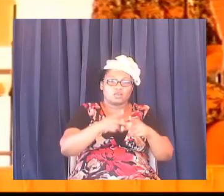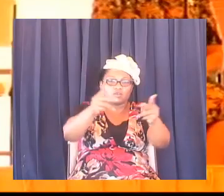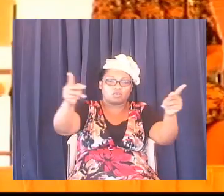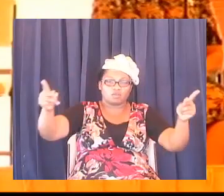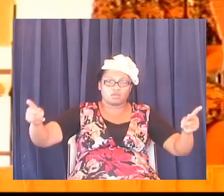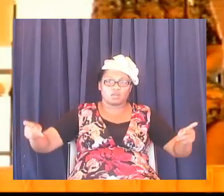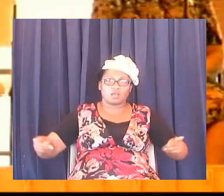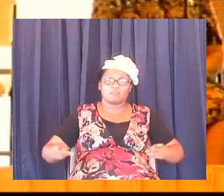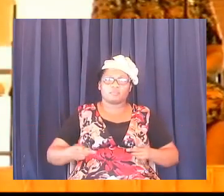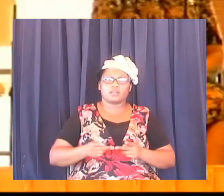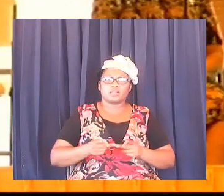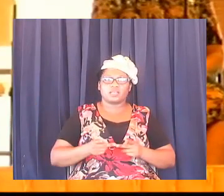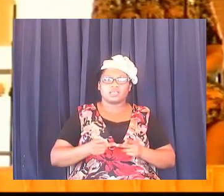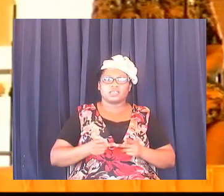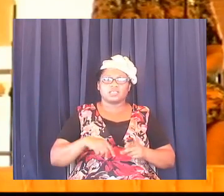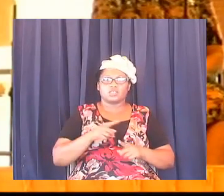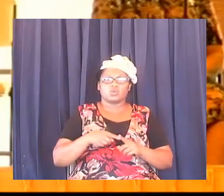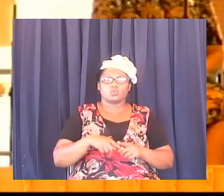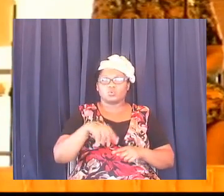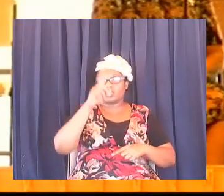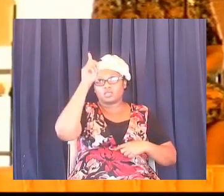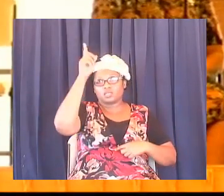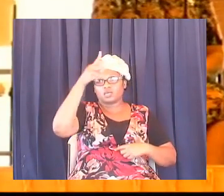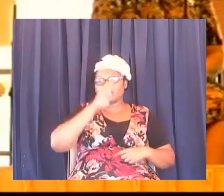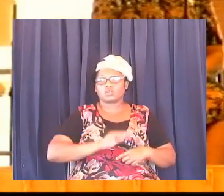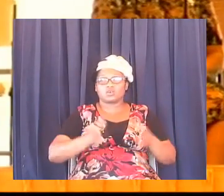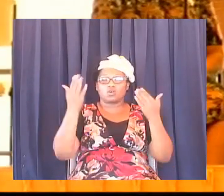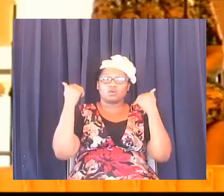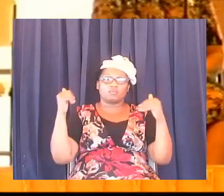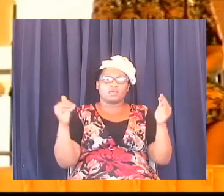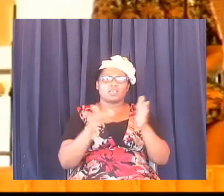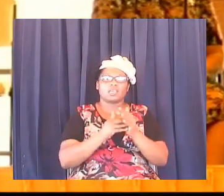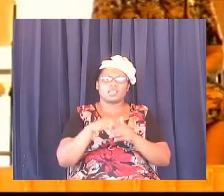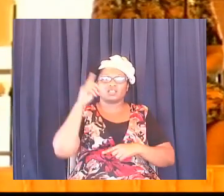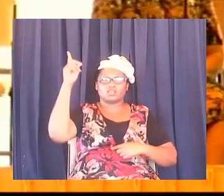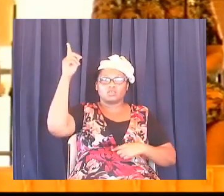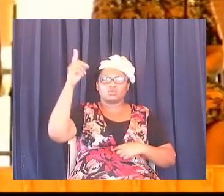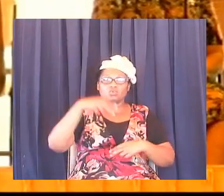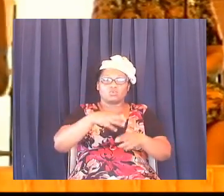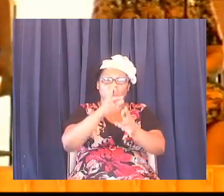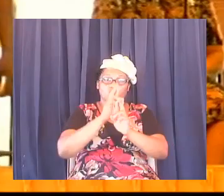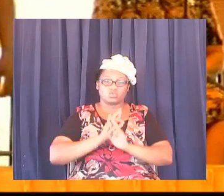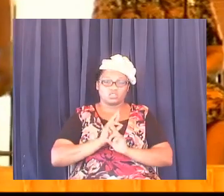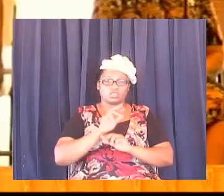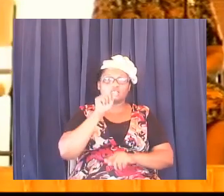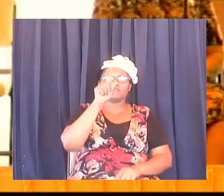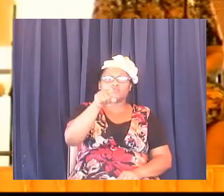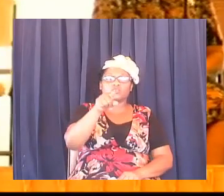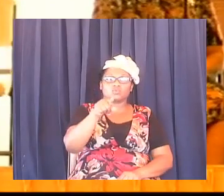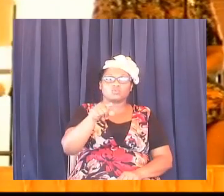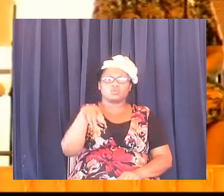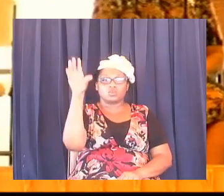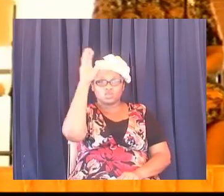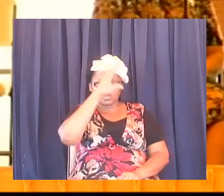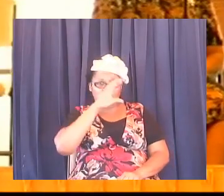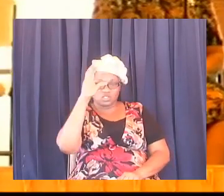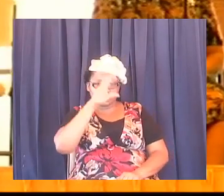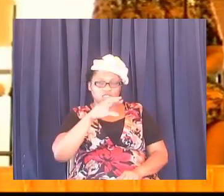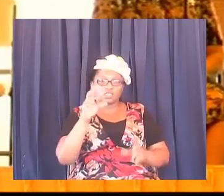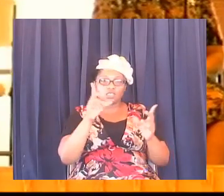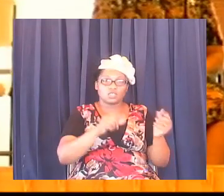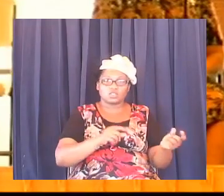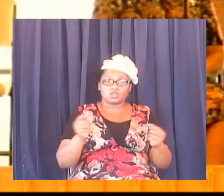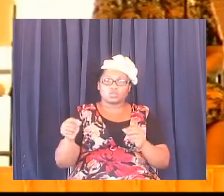Praise God. Brethren, it's a simple word. It's a will of God. Seek to do the will